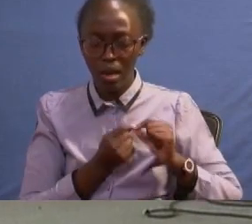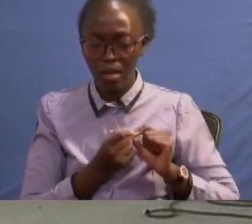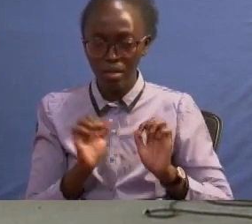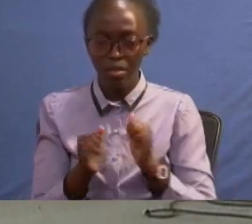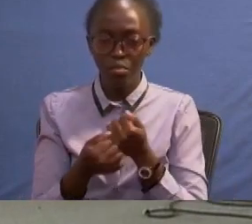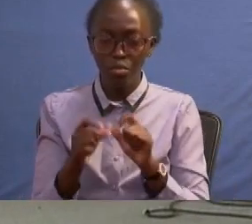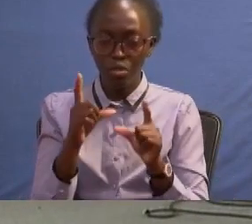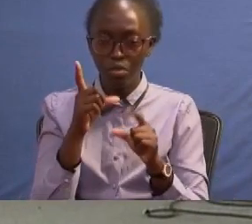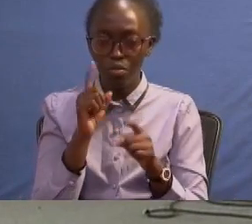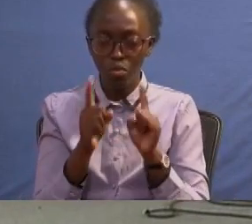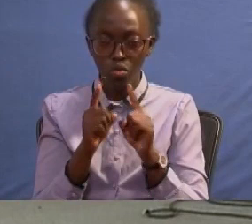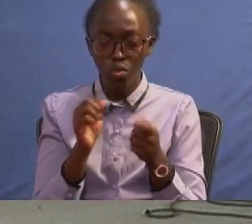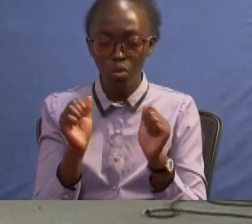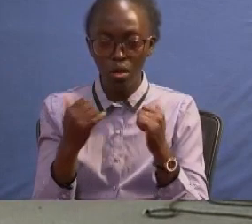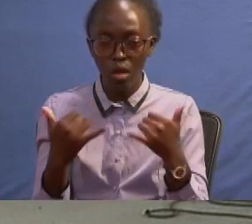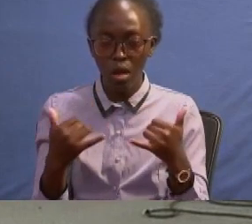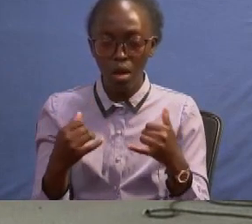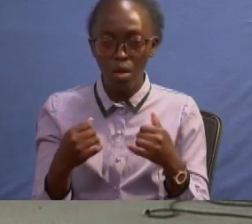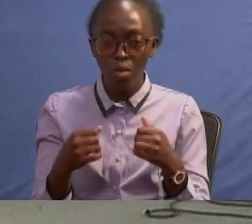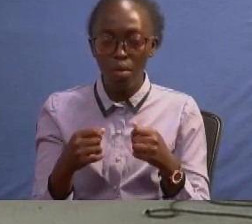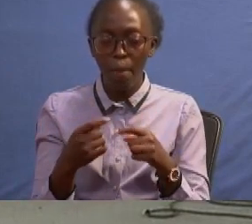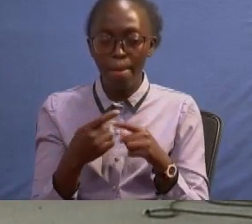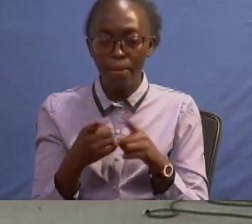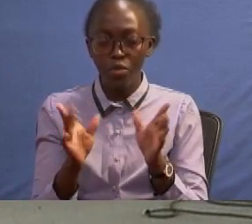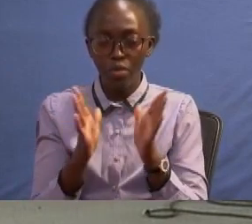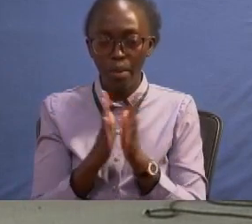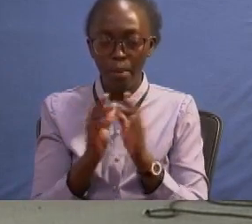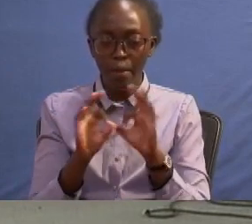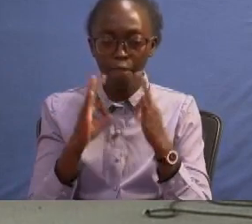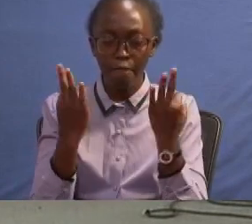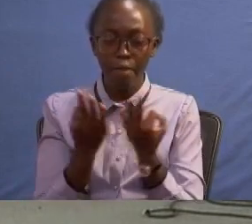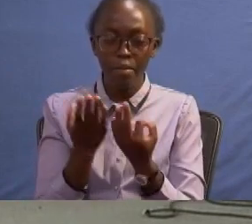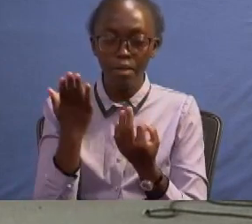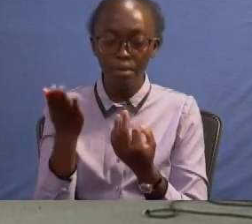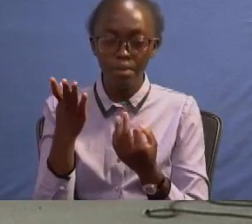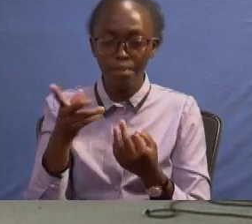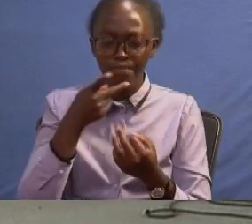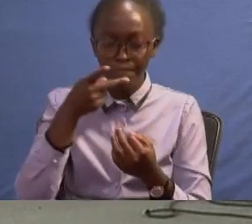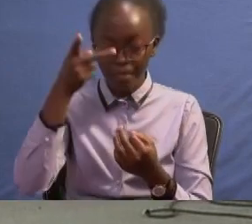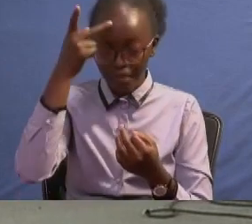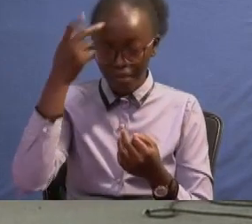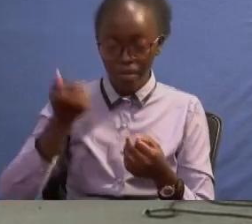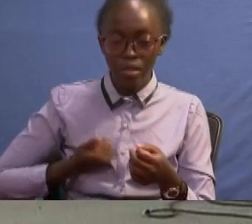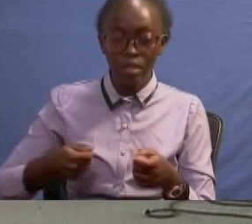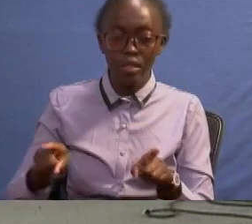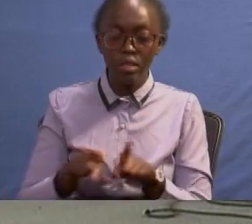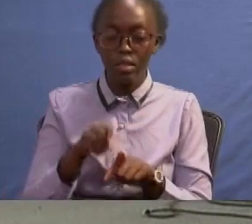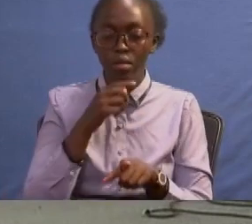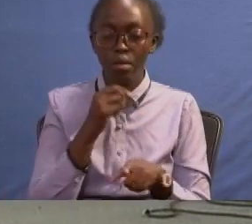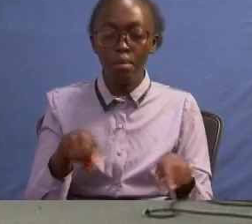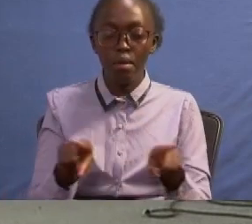and be with them now. We are praying for those families, the parents, the sisters, the